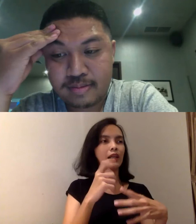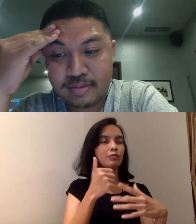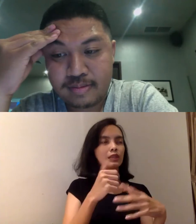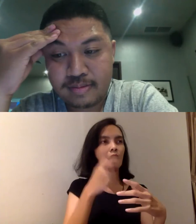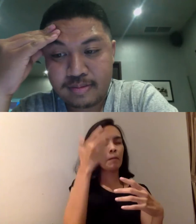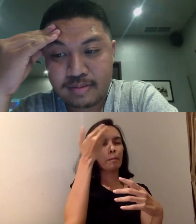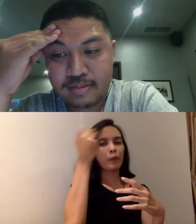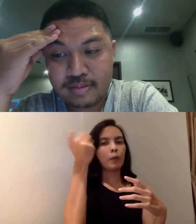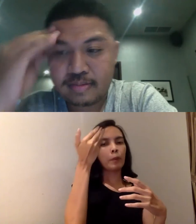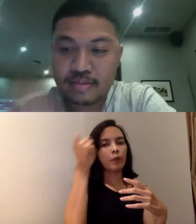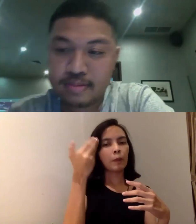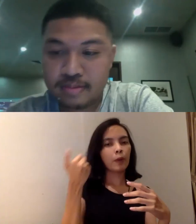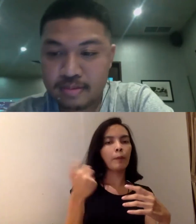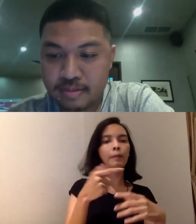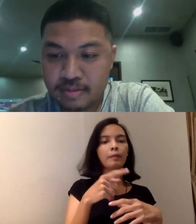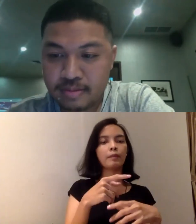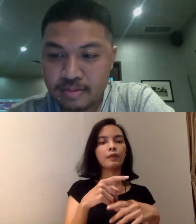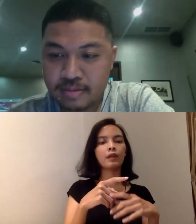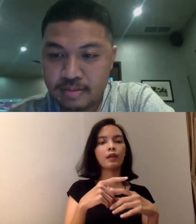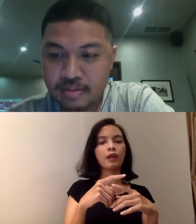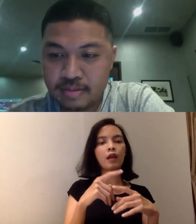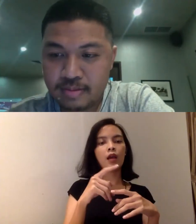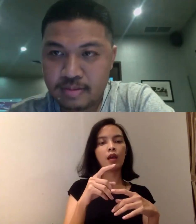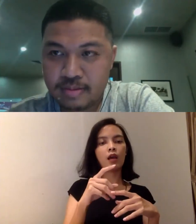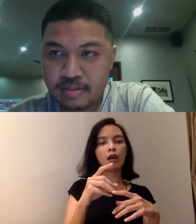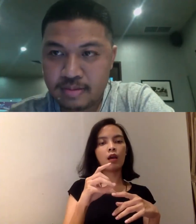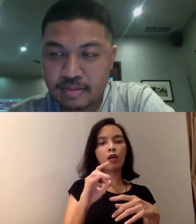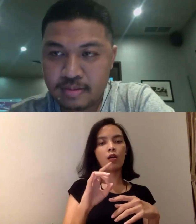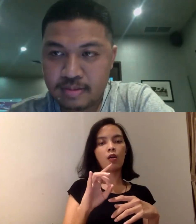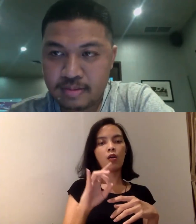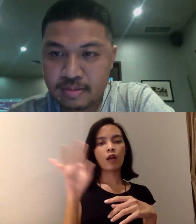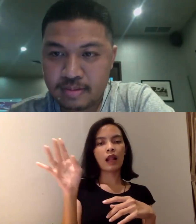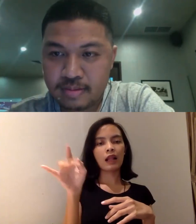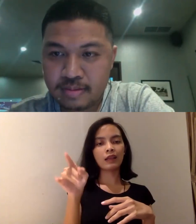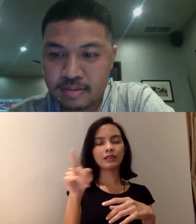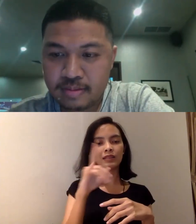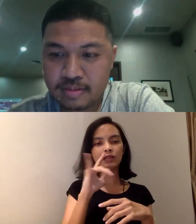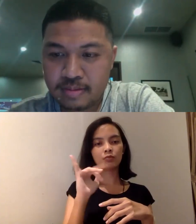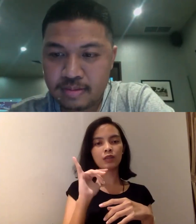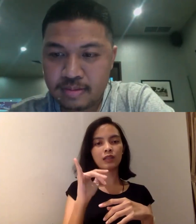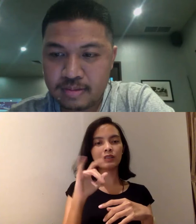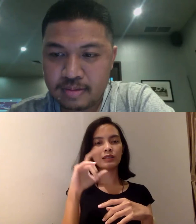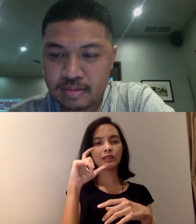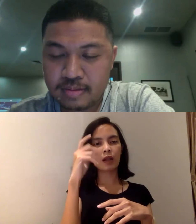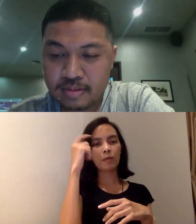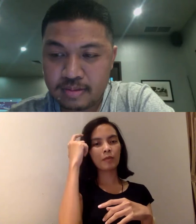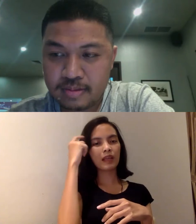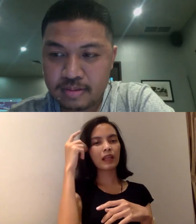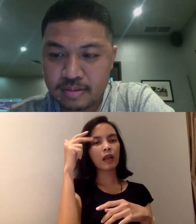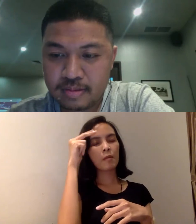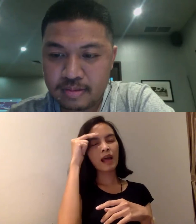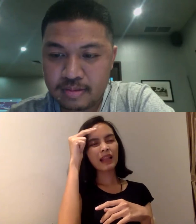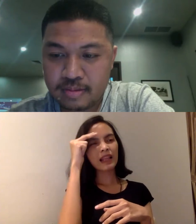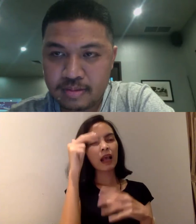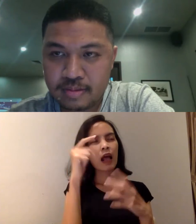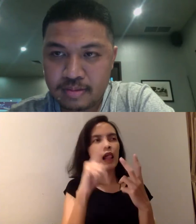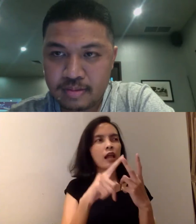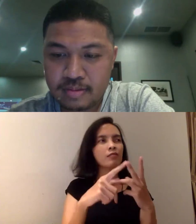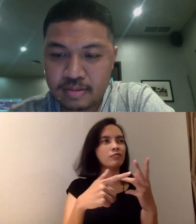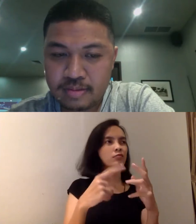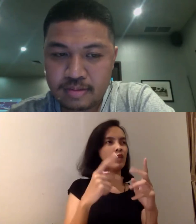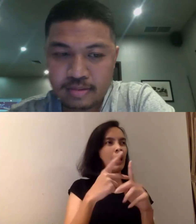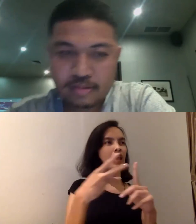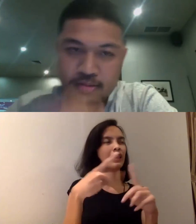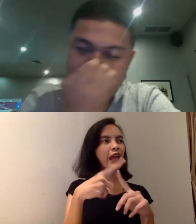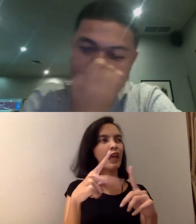not not the other person is upholding his patriarchal cis heteronormative values, while